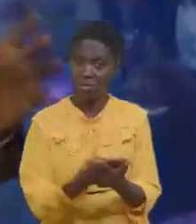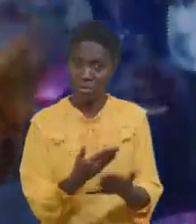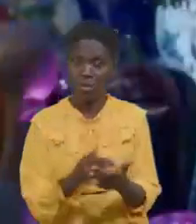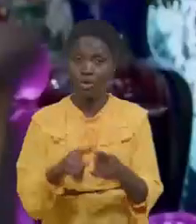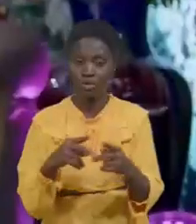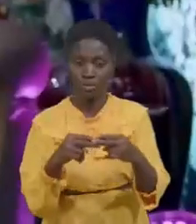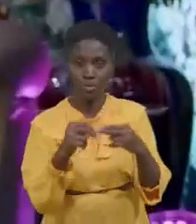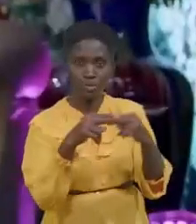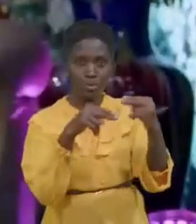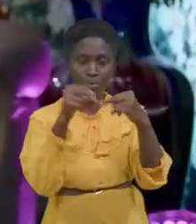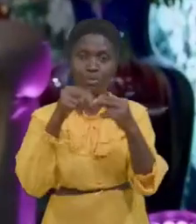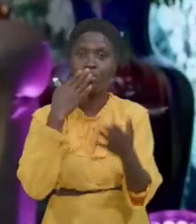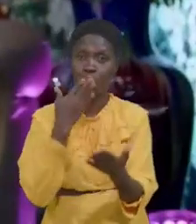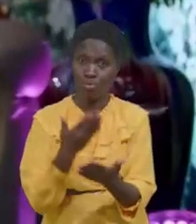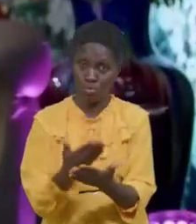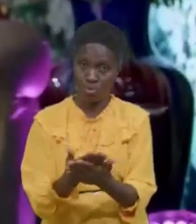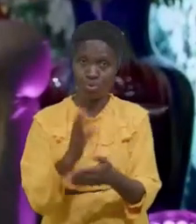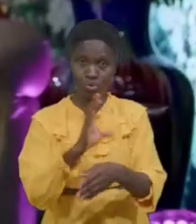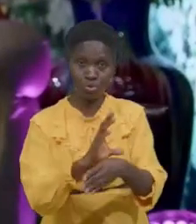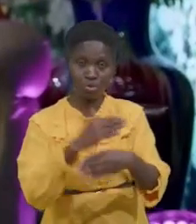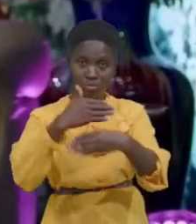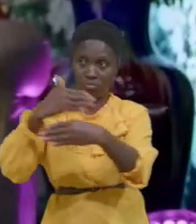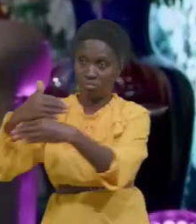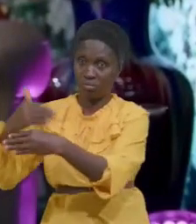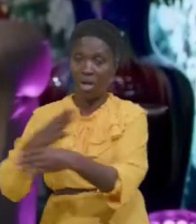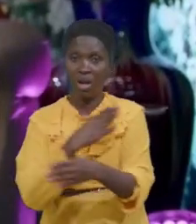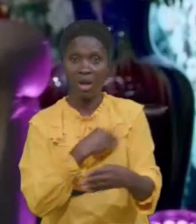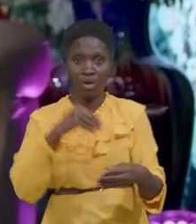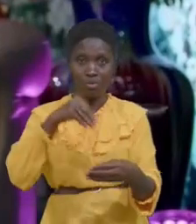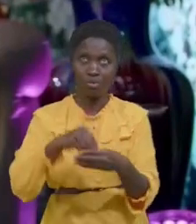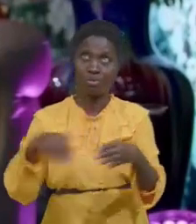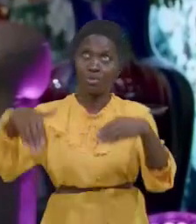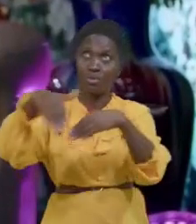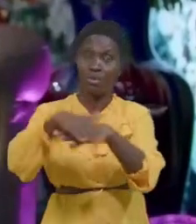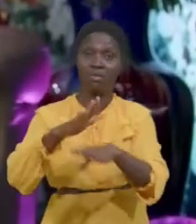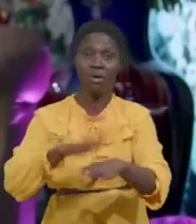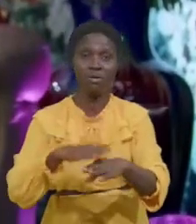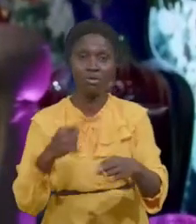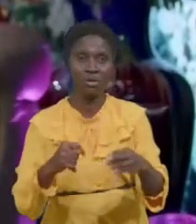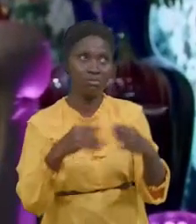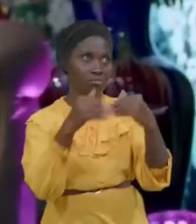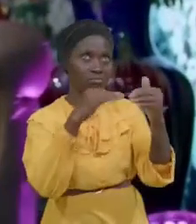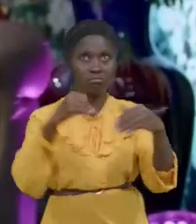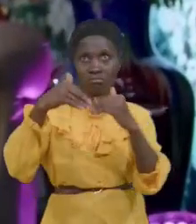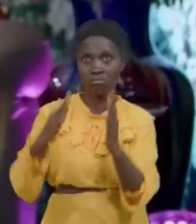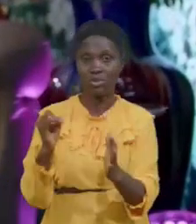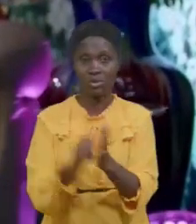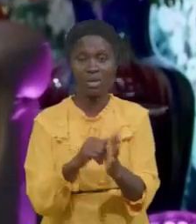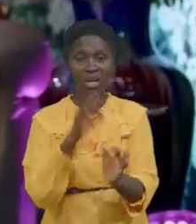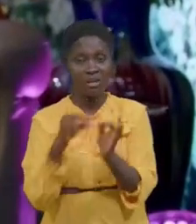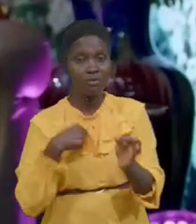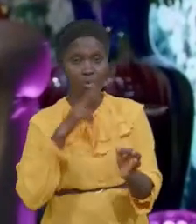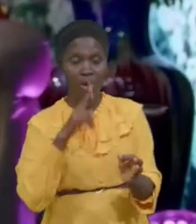build good church building and put roof on the building so that if we're worshiping and